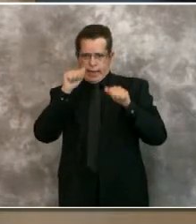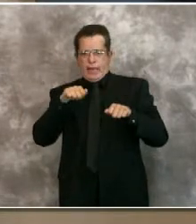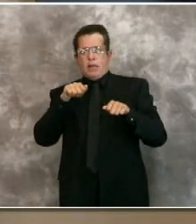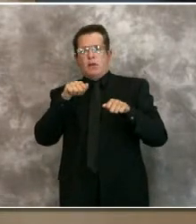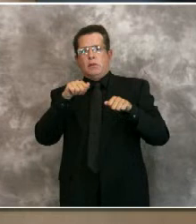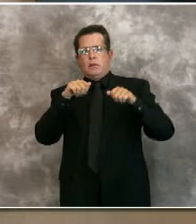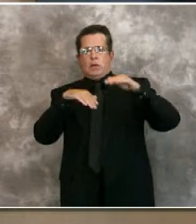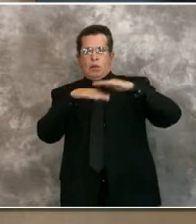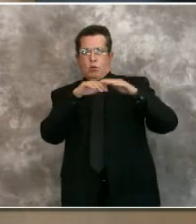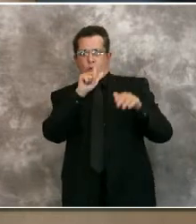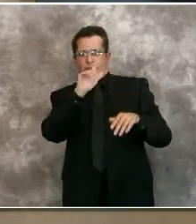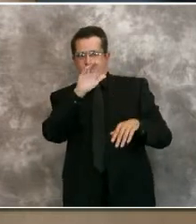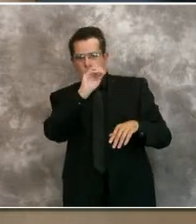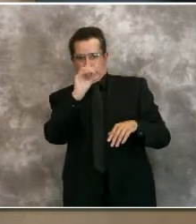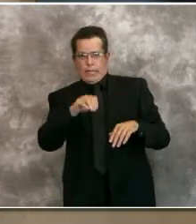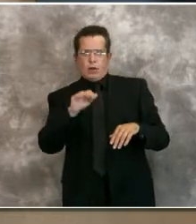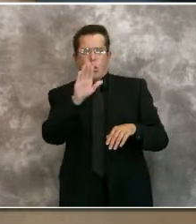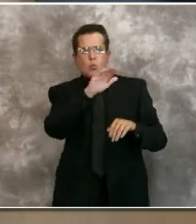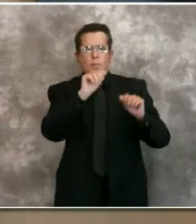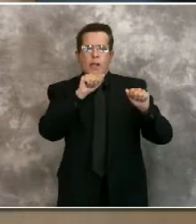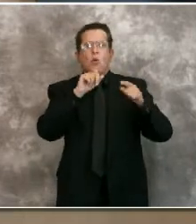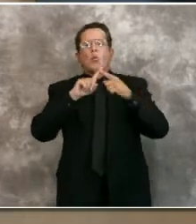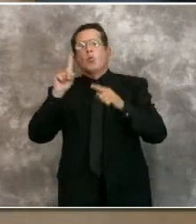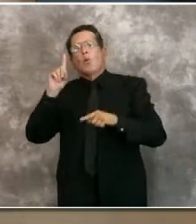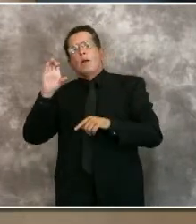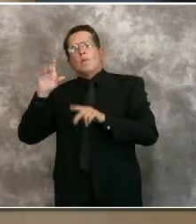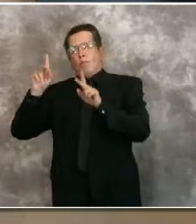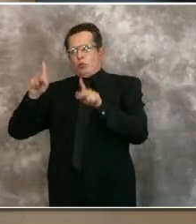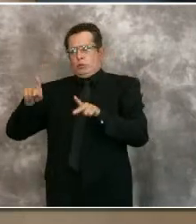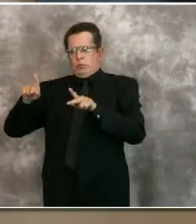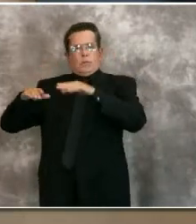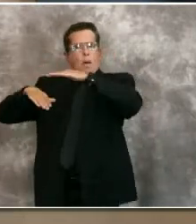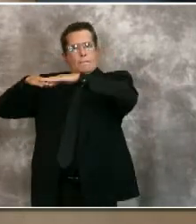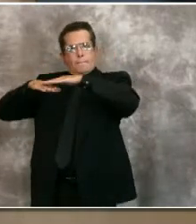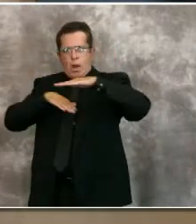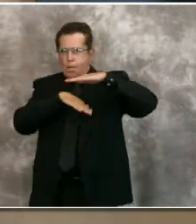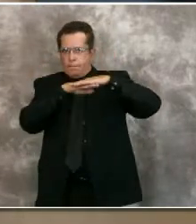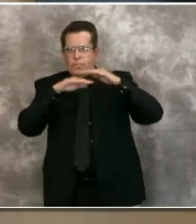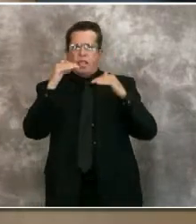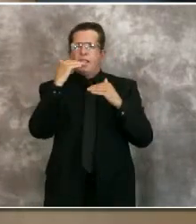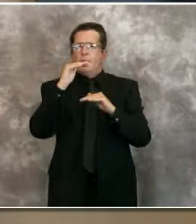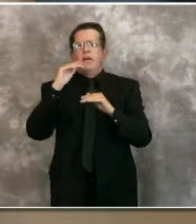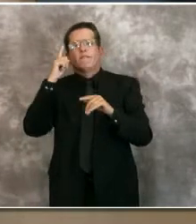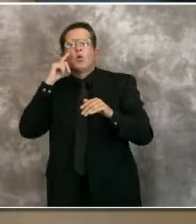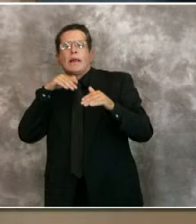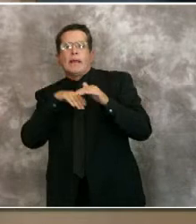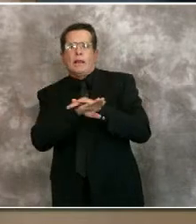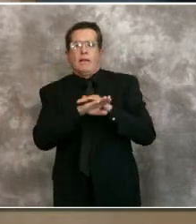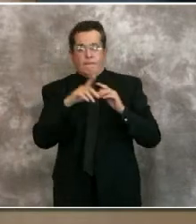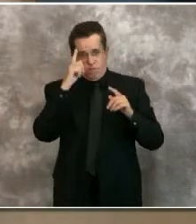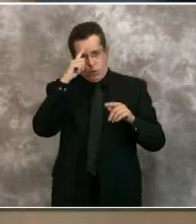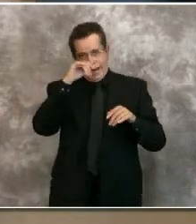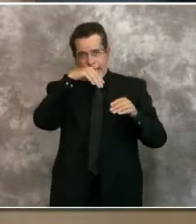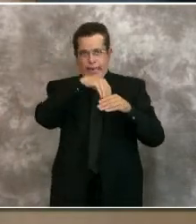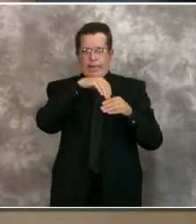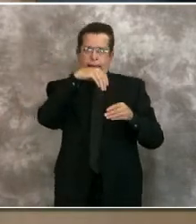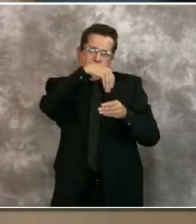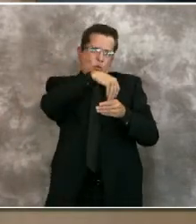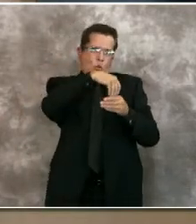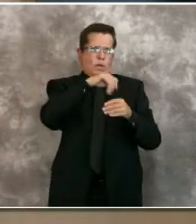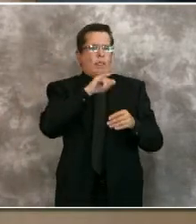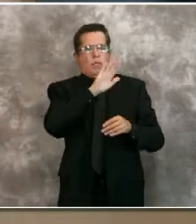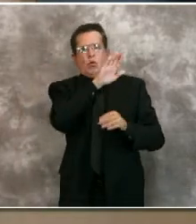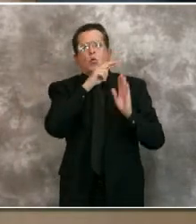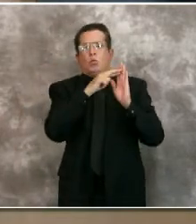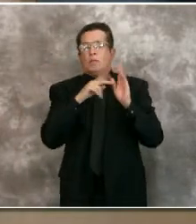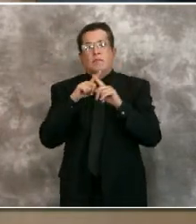of occupancy or 100 individuals, whichever is less. That remains in place for indoor services, but they have expanded that outdoor services